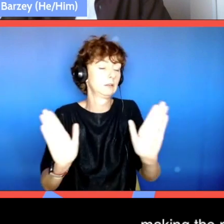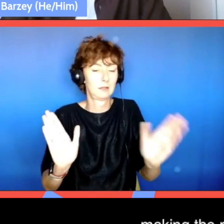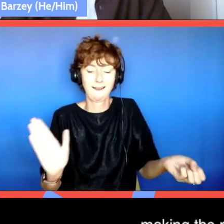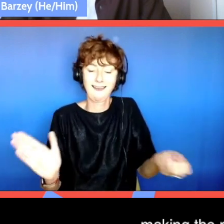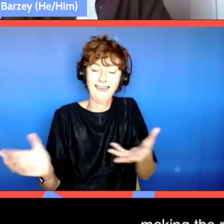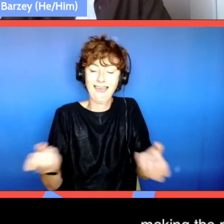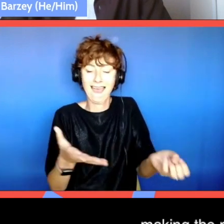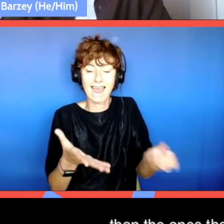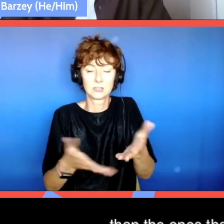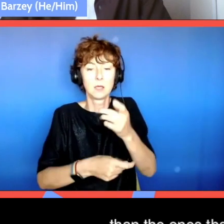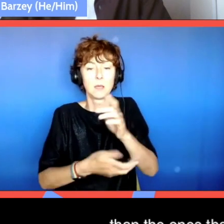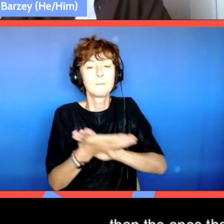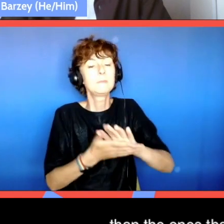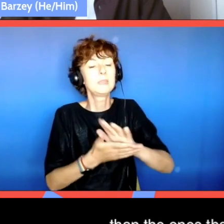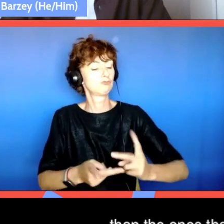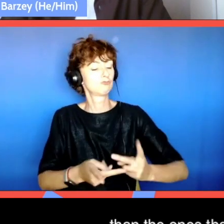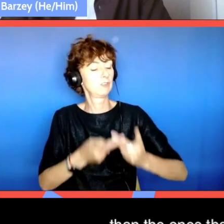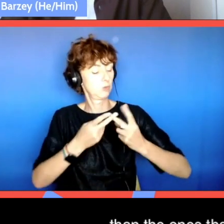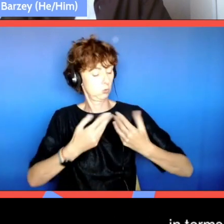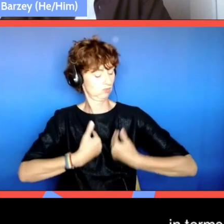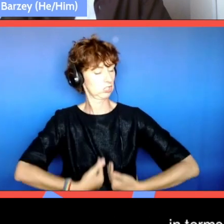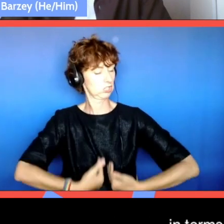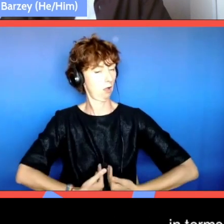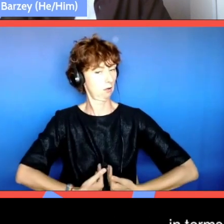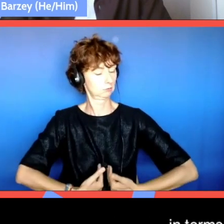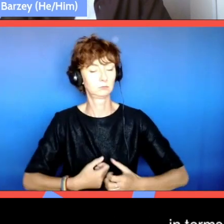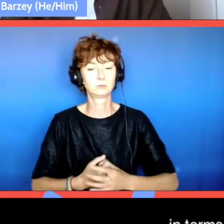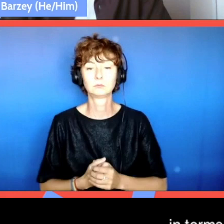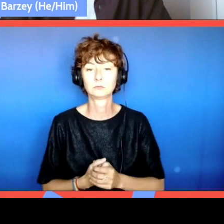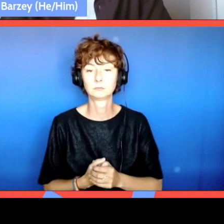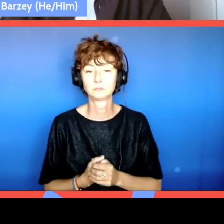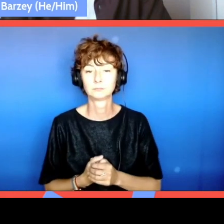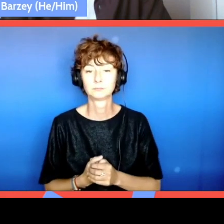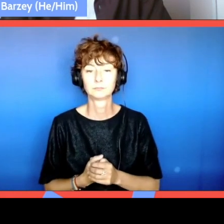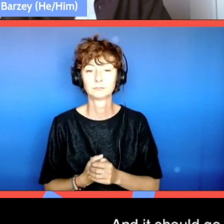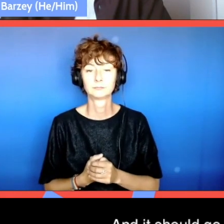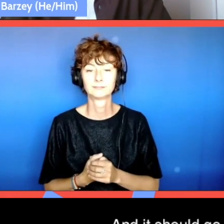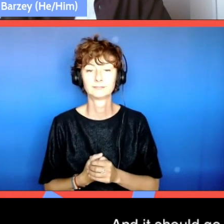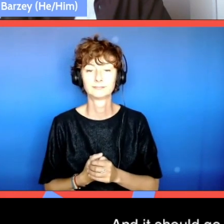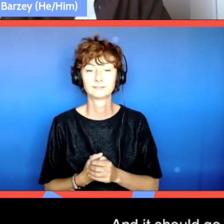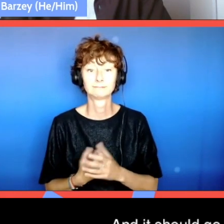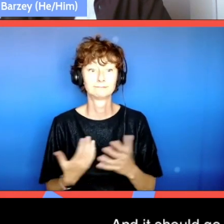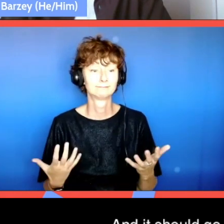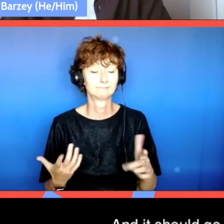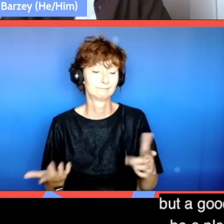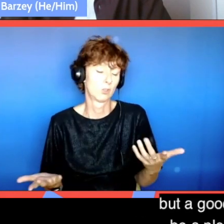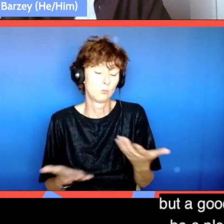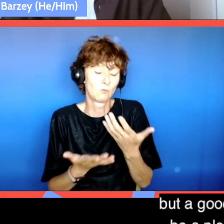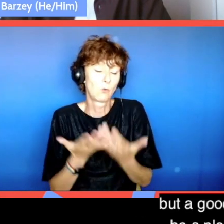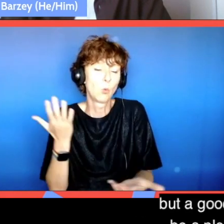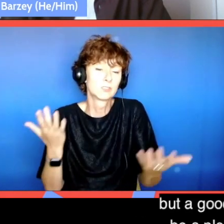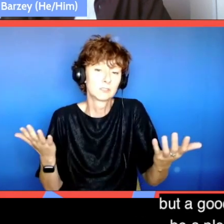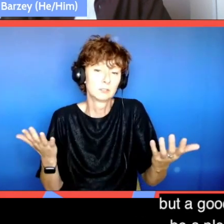the review much richer than the ones that only engage with film in terms of other films. And it should go without saying as well,